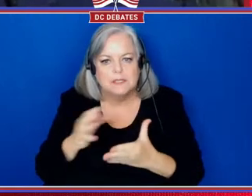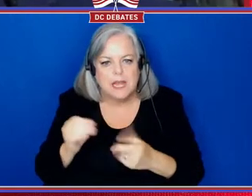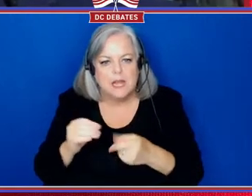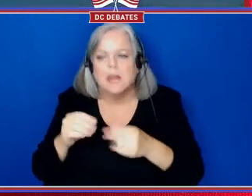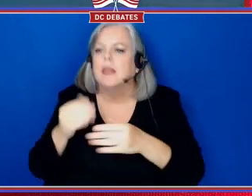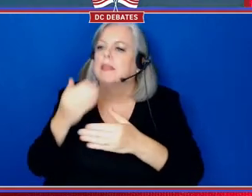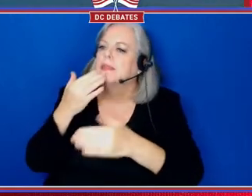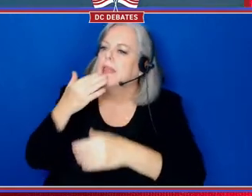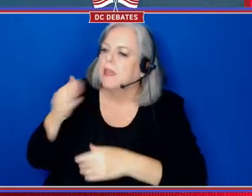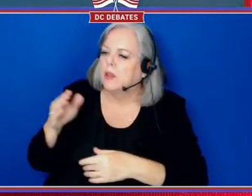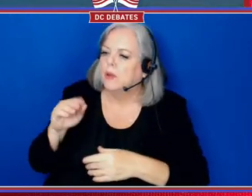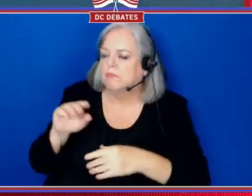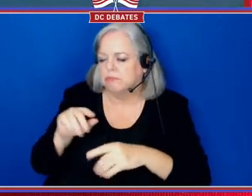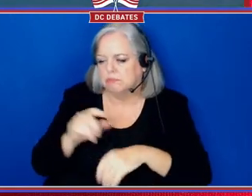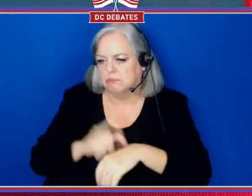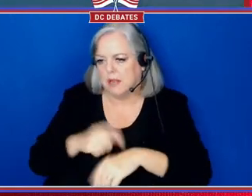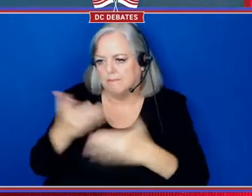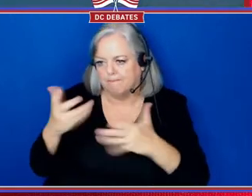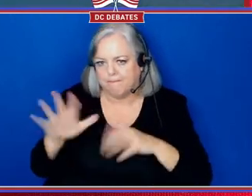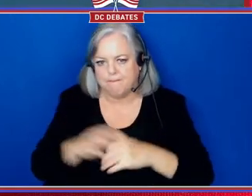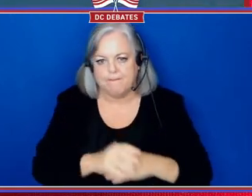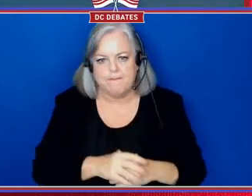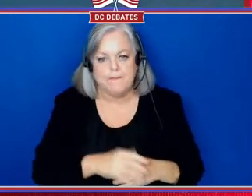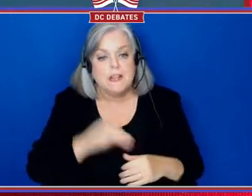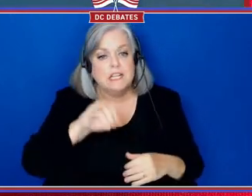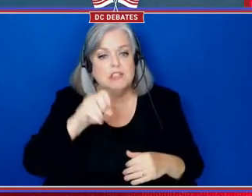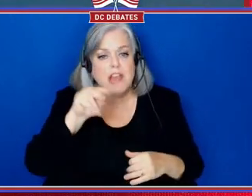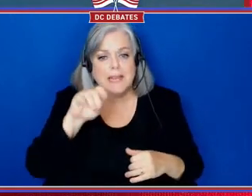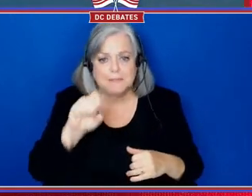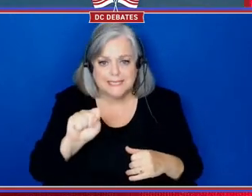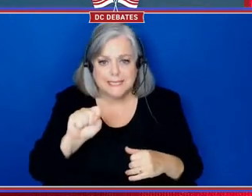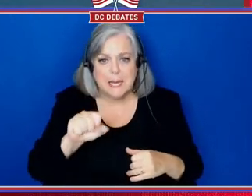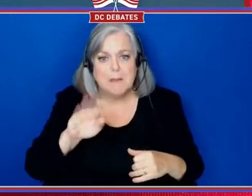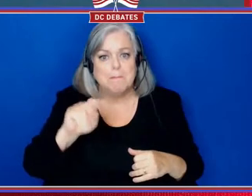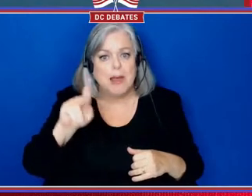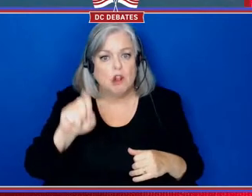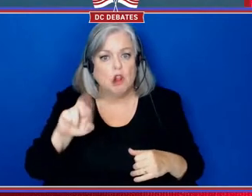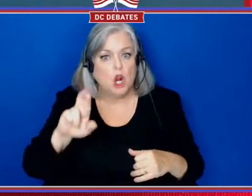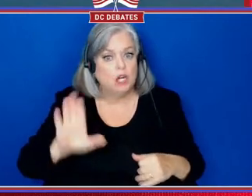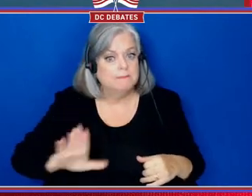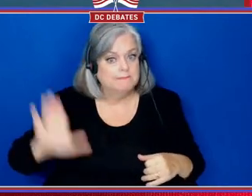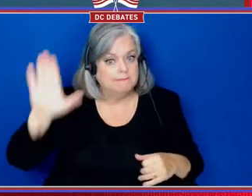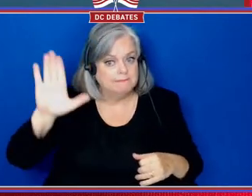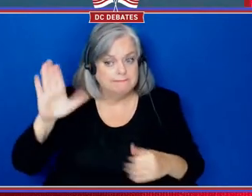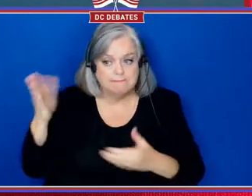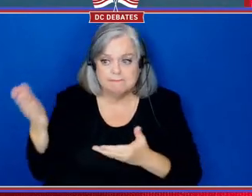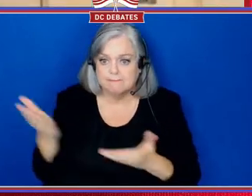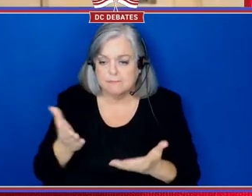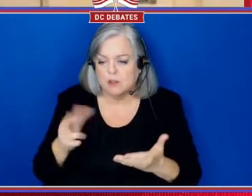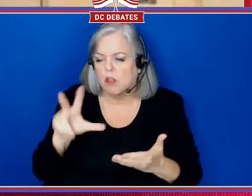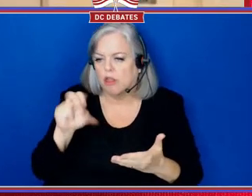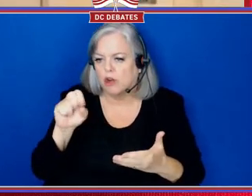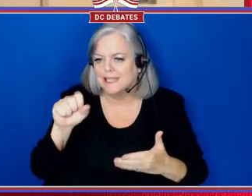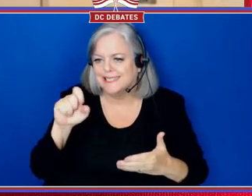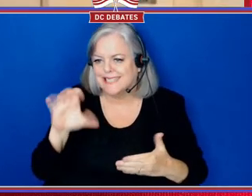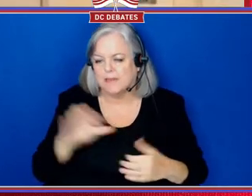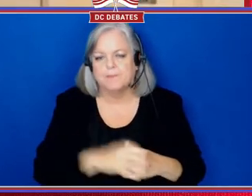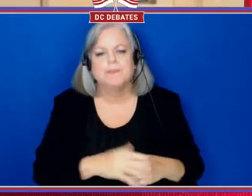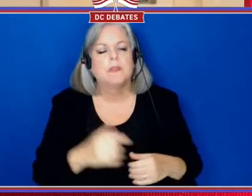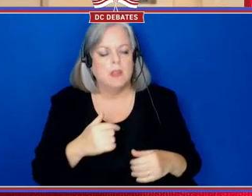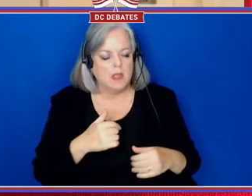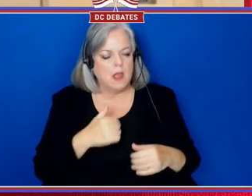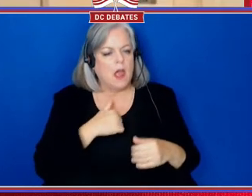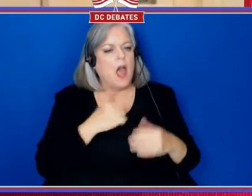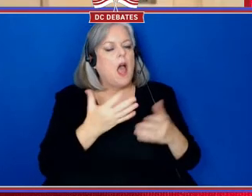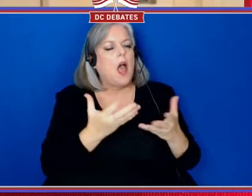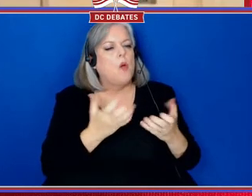seconds. I saw James Butler had his hand up as well. 30 seconds. I just wanted to mention